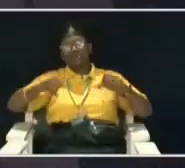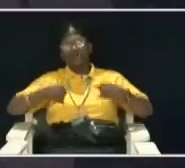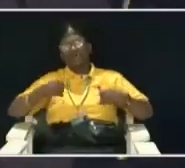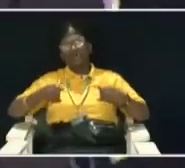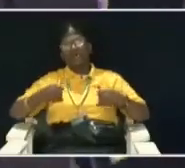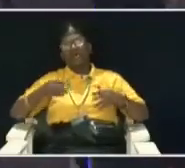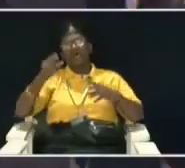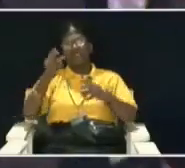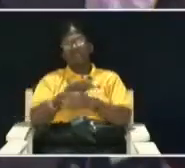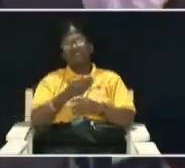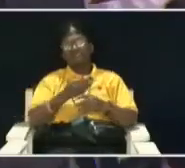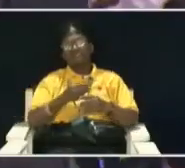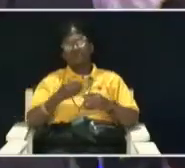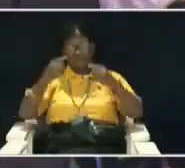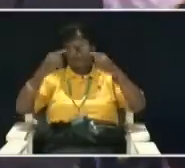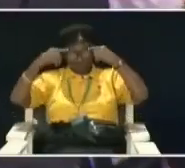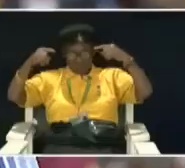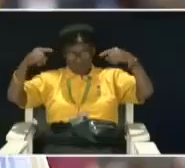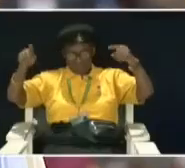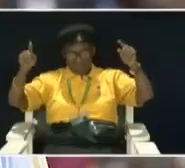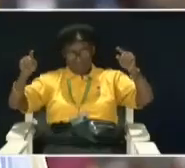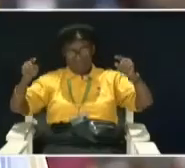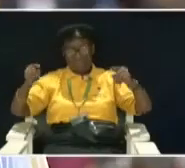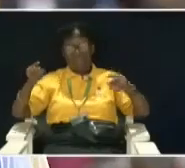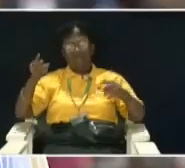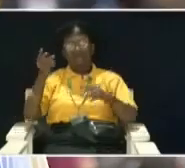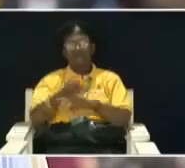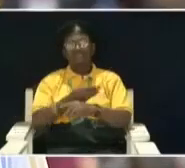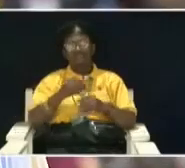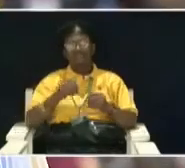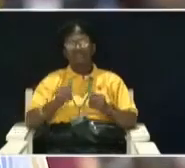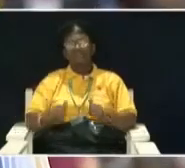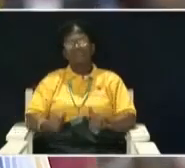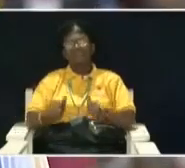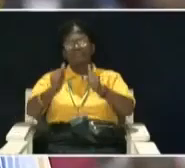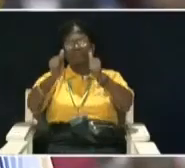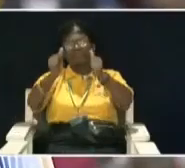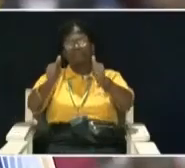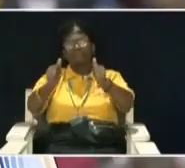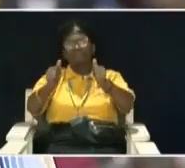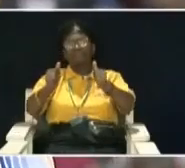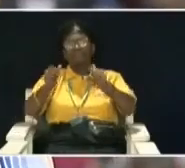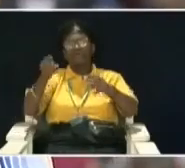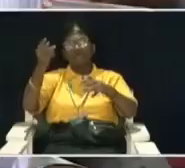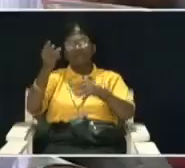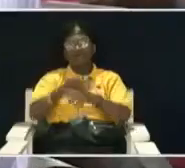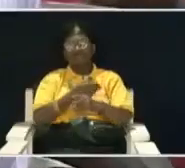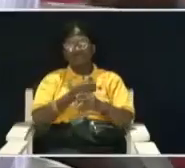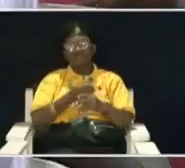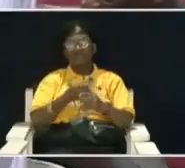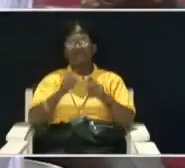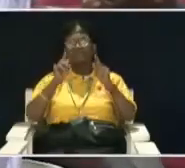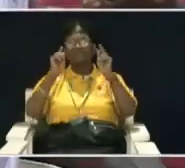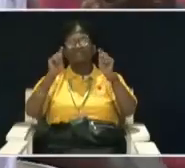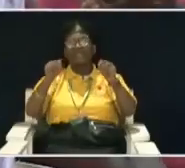multiple success, multiple promotions, multiple